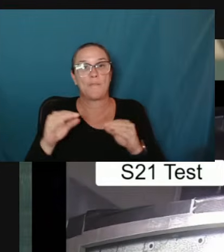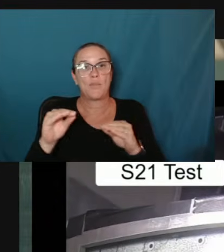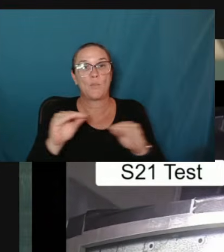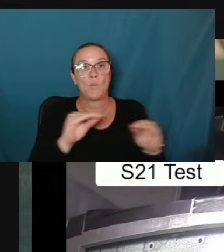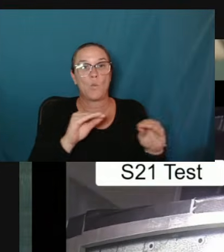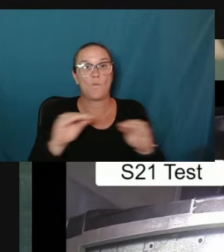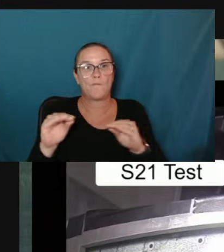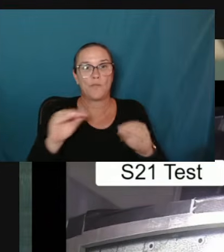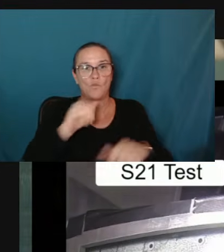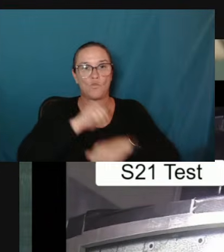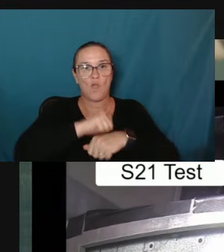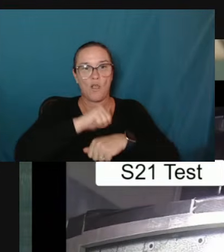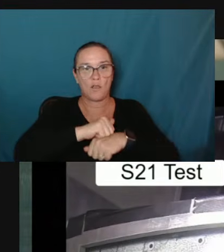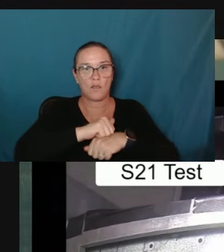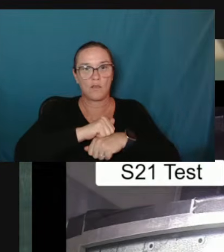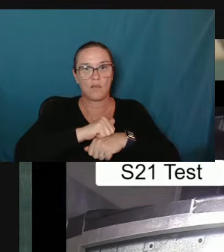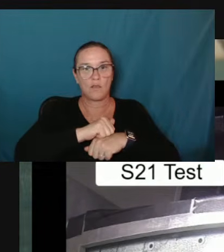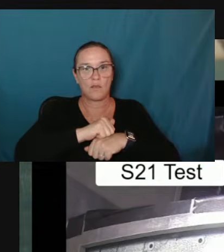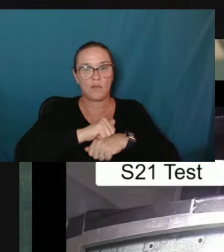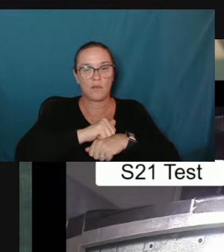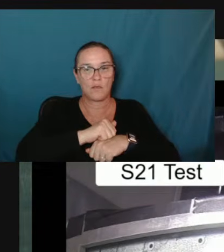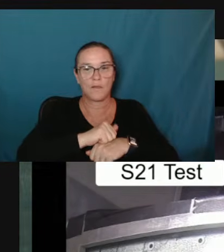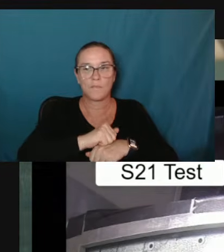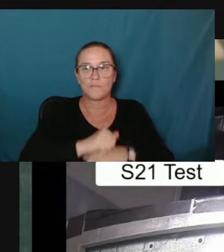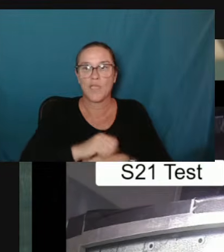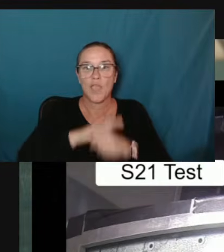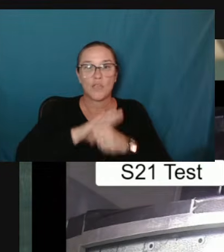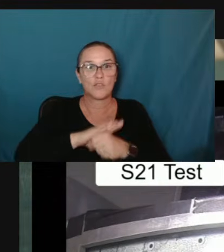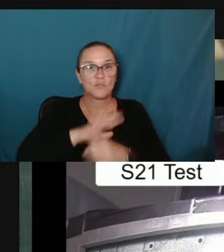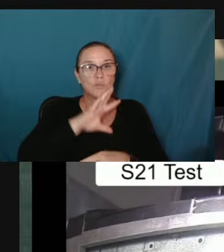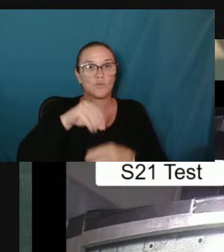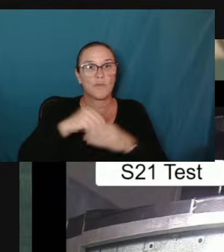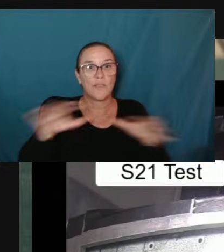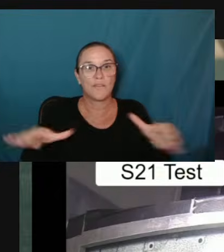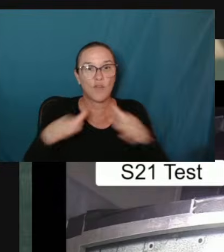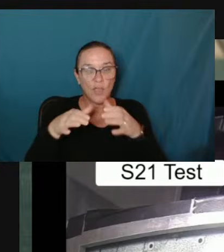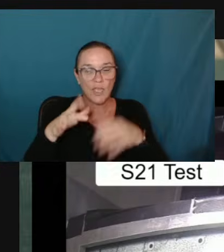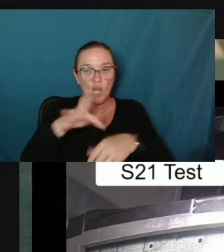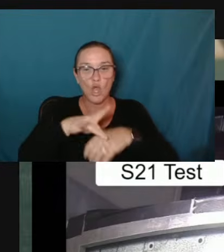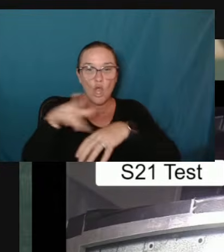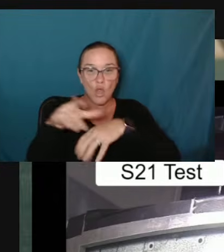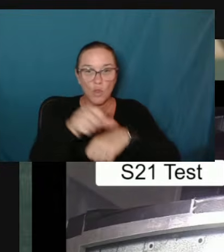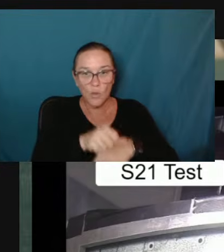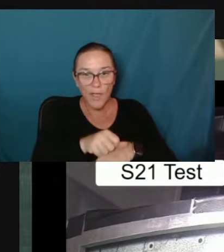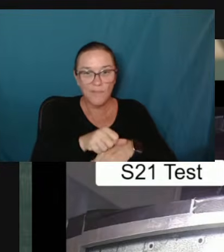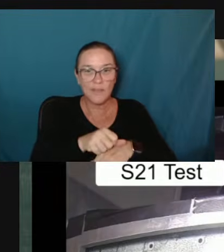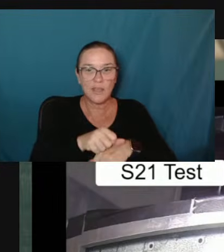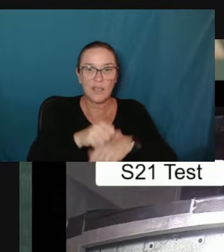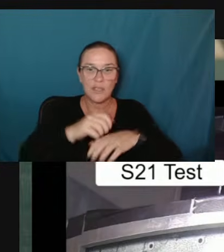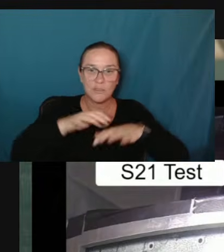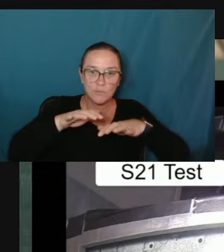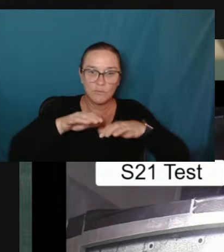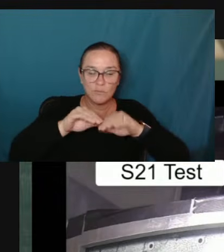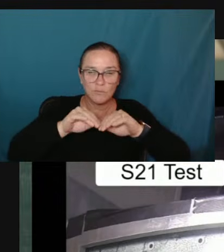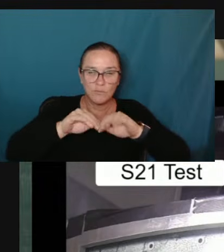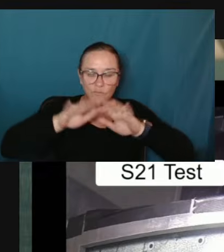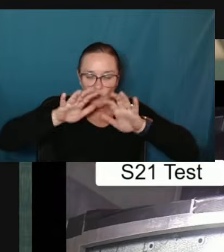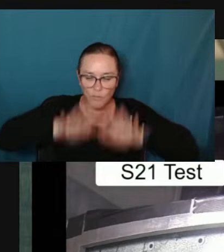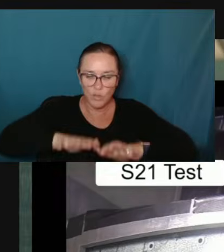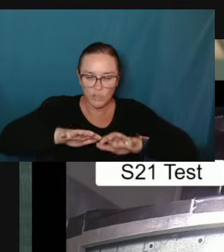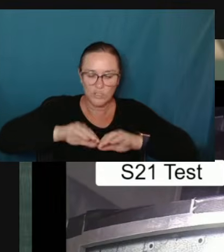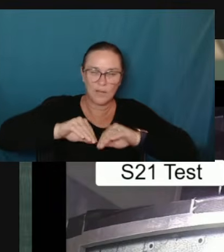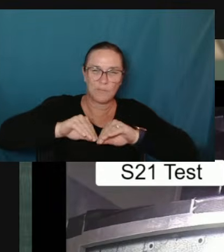rock is actually moving. Stresses in the volcano, gravity is acting on this heavy island, forcing it to move apart. So